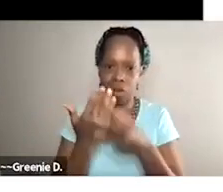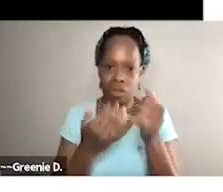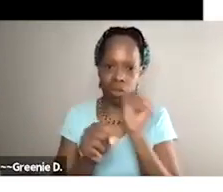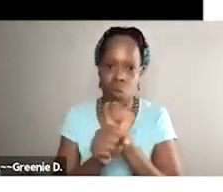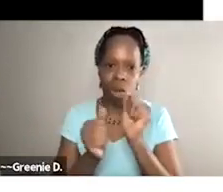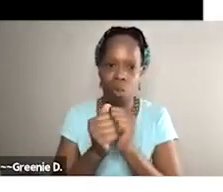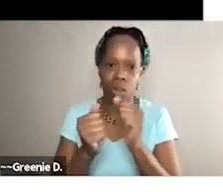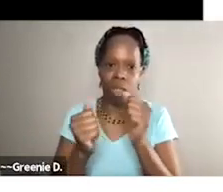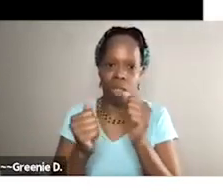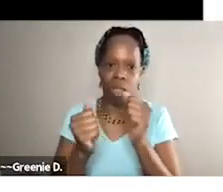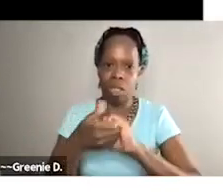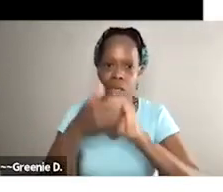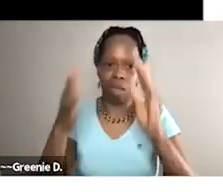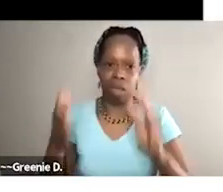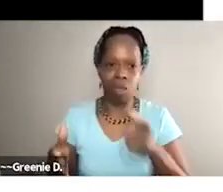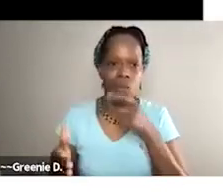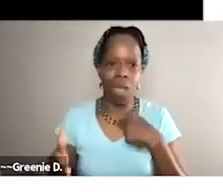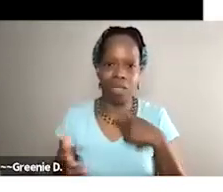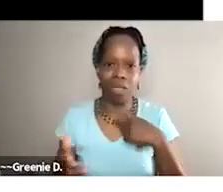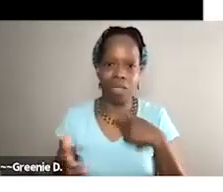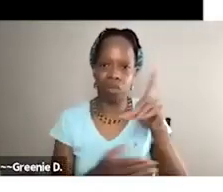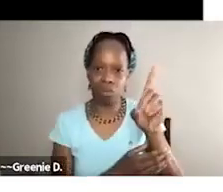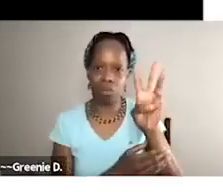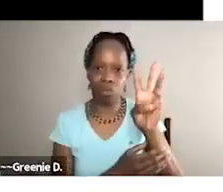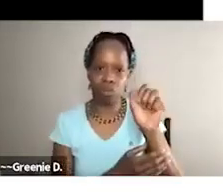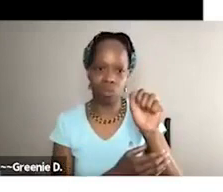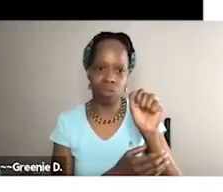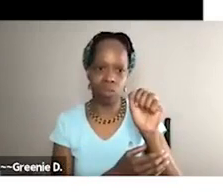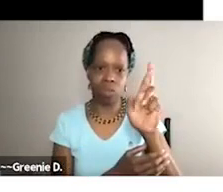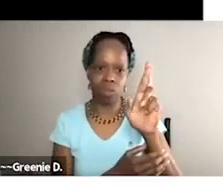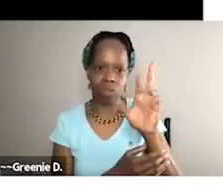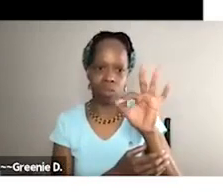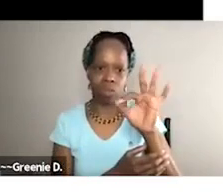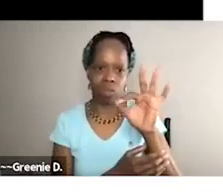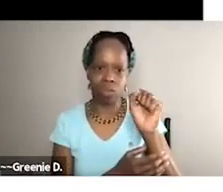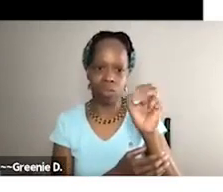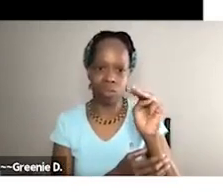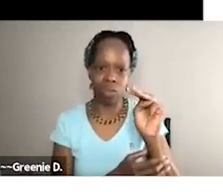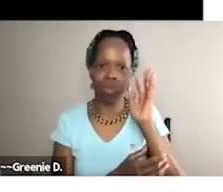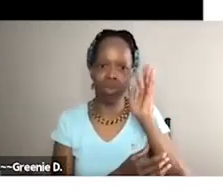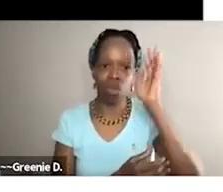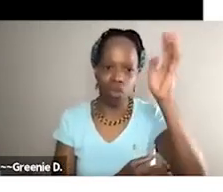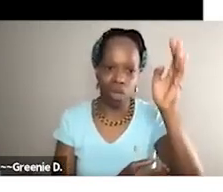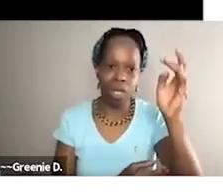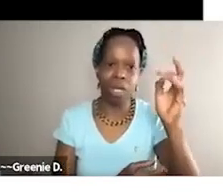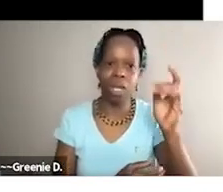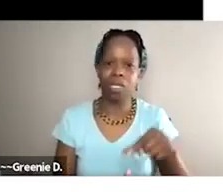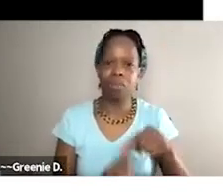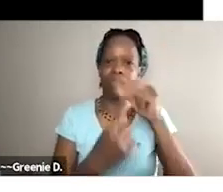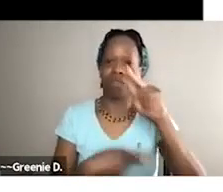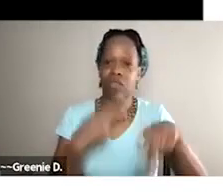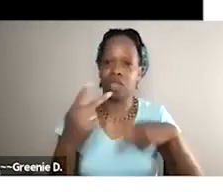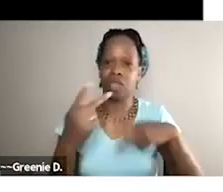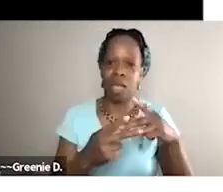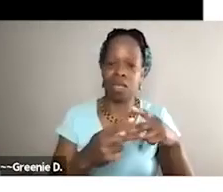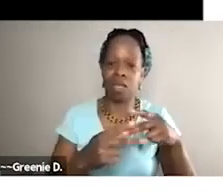create a portable carbon fiber lectern scaled to her height. So one of the biggest things that Amanda said is, I'm lecturing, I'm doing all these different things,